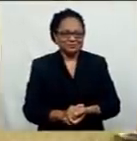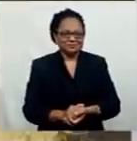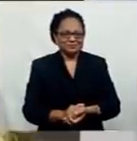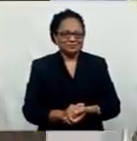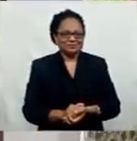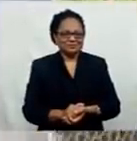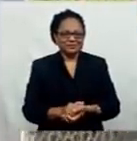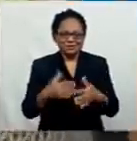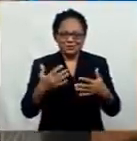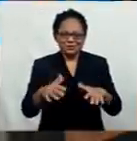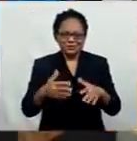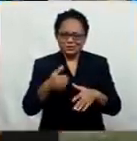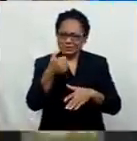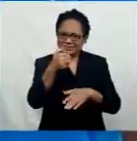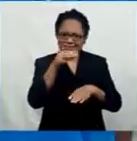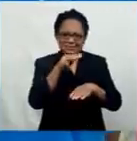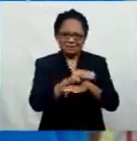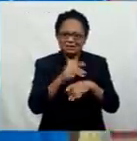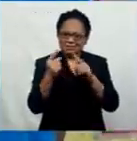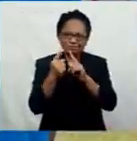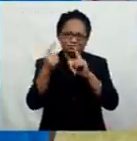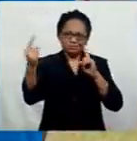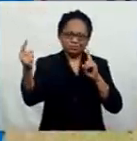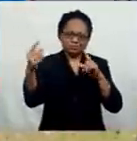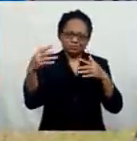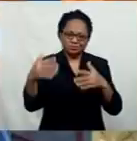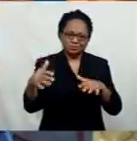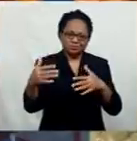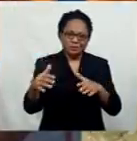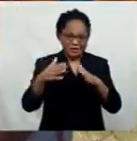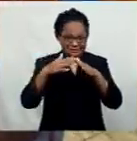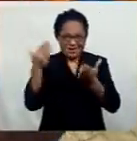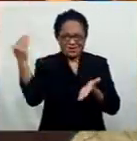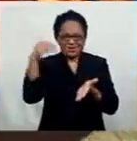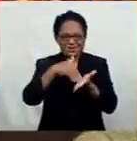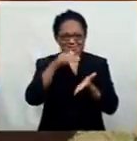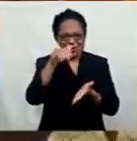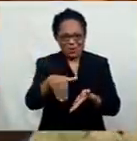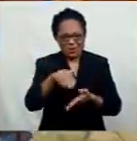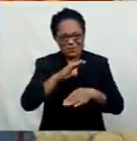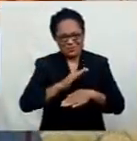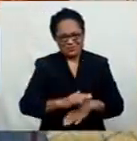After a long 6-month journey, he is finally home.